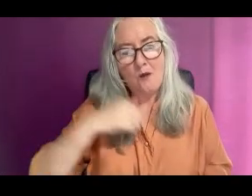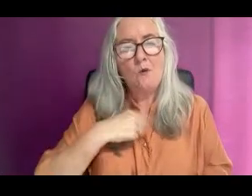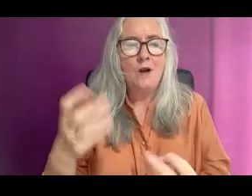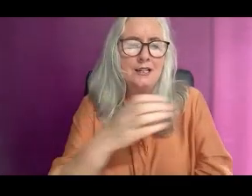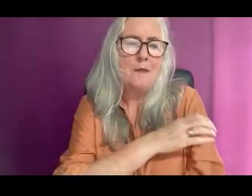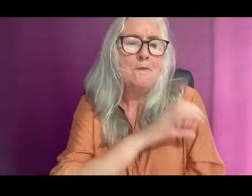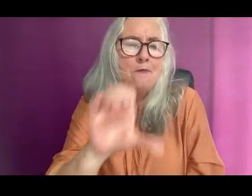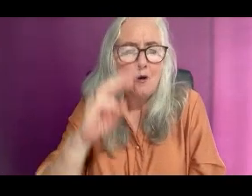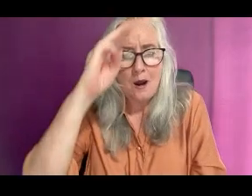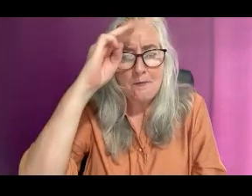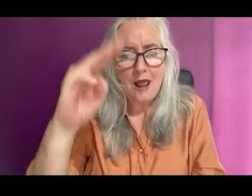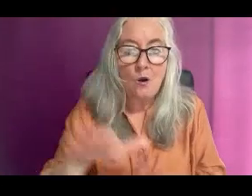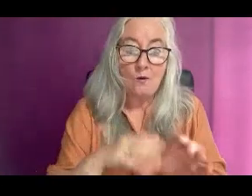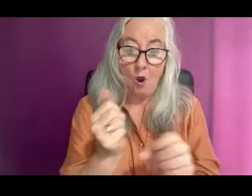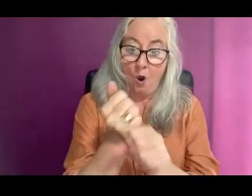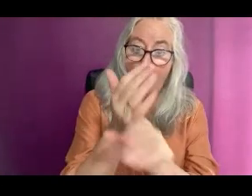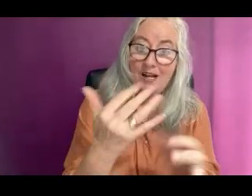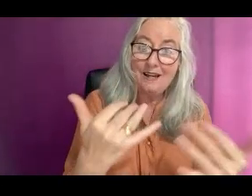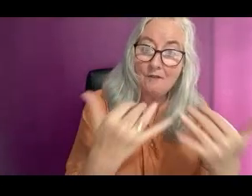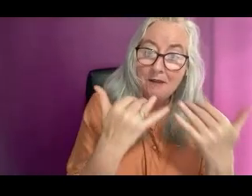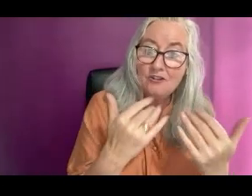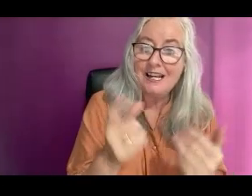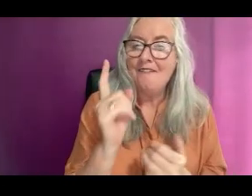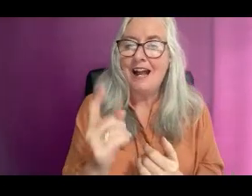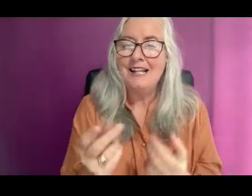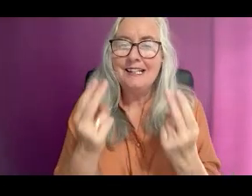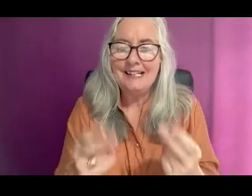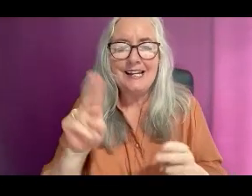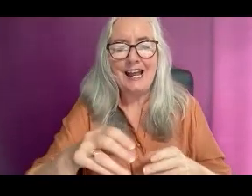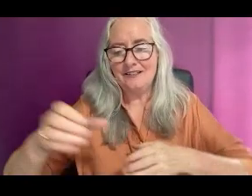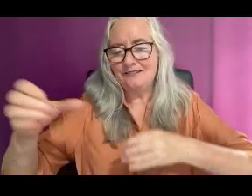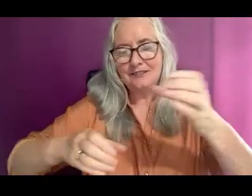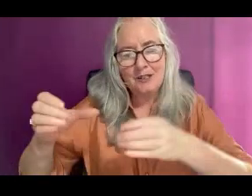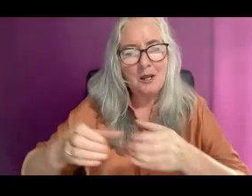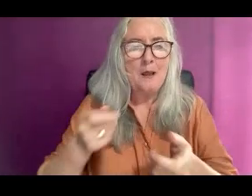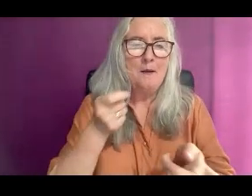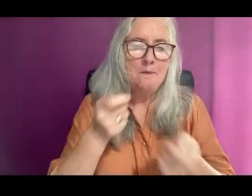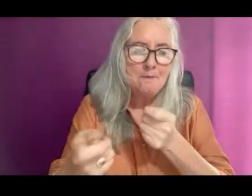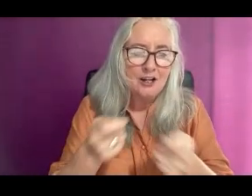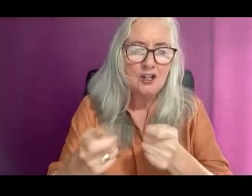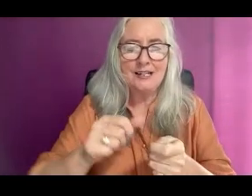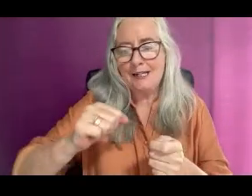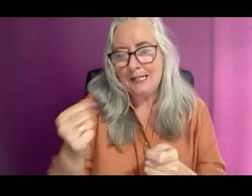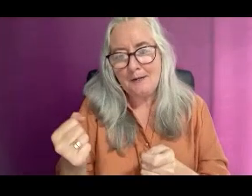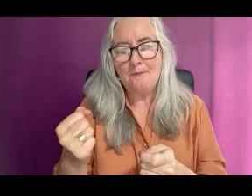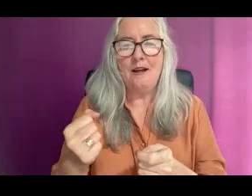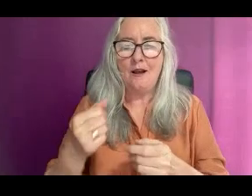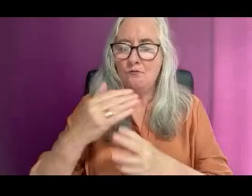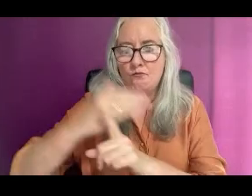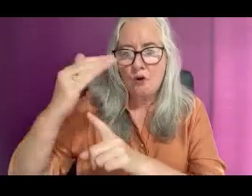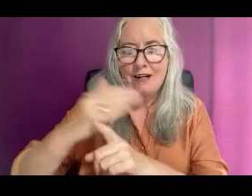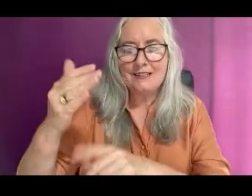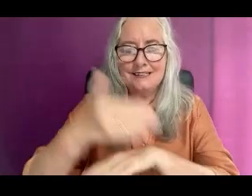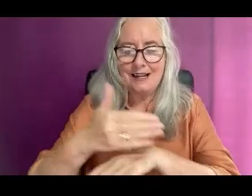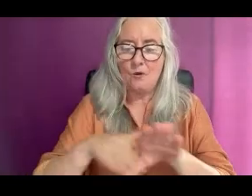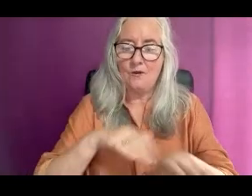with all the information and advice needed to hire, employ, manage, and retain and progress staff with disabilities. We